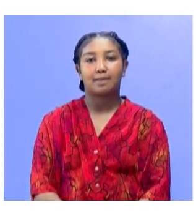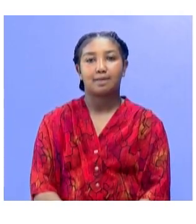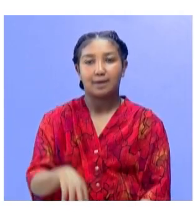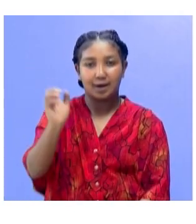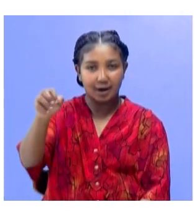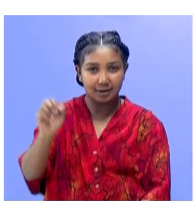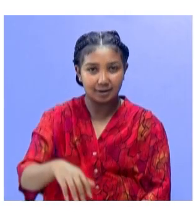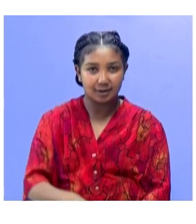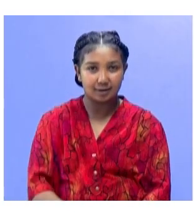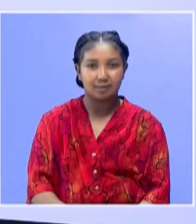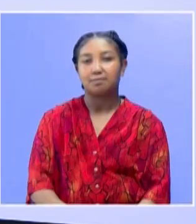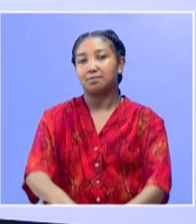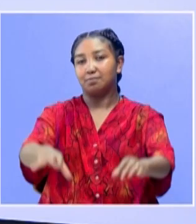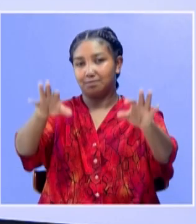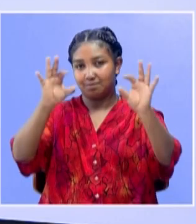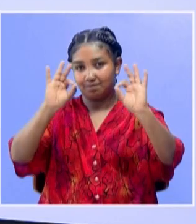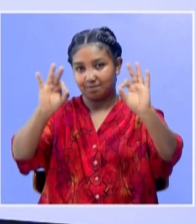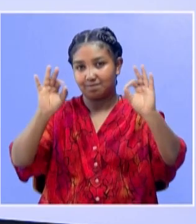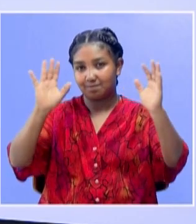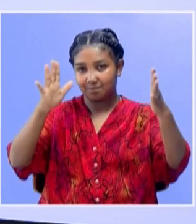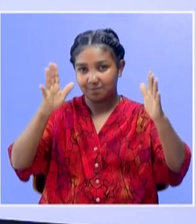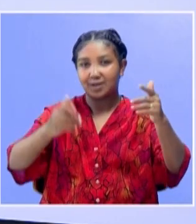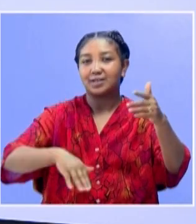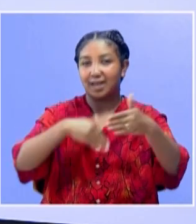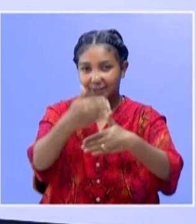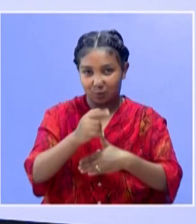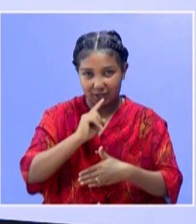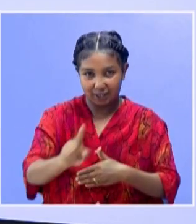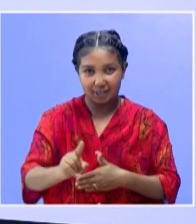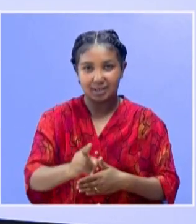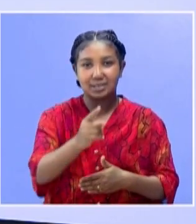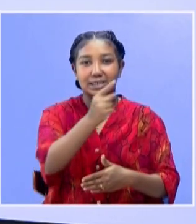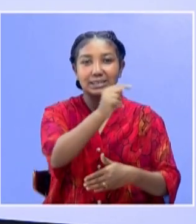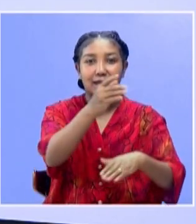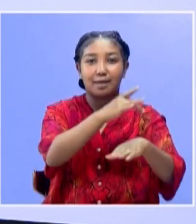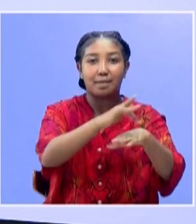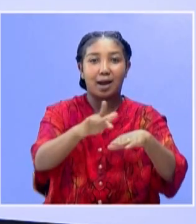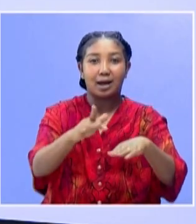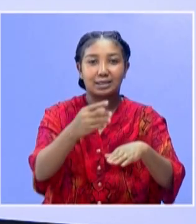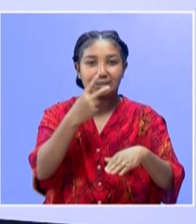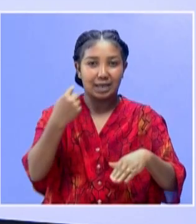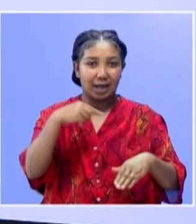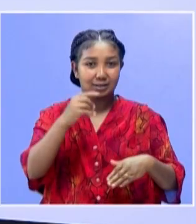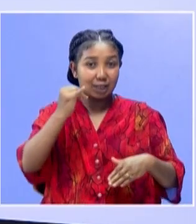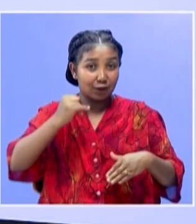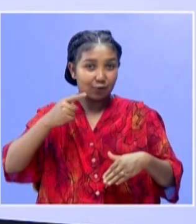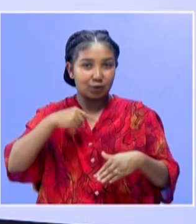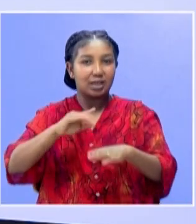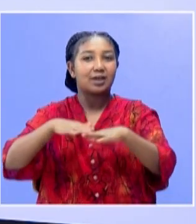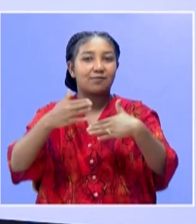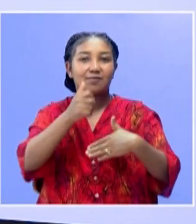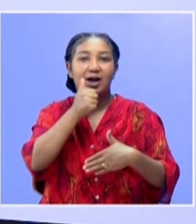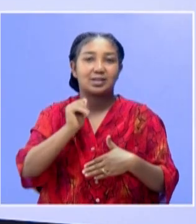Right? Wonderful. Let's go to the next one. They blank see us if we invite